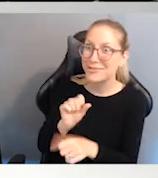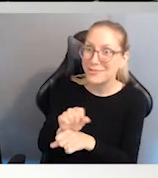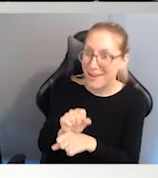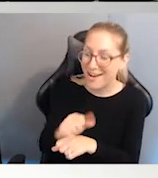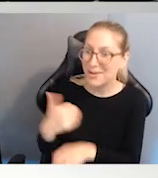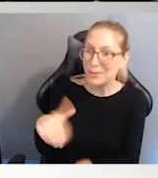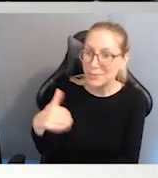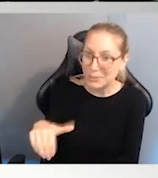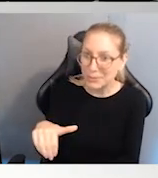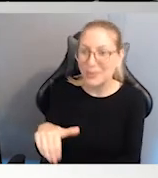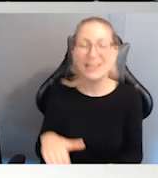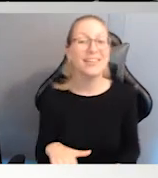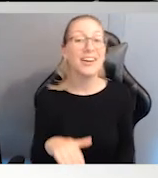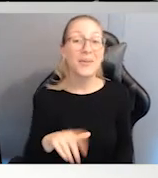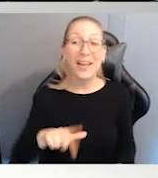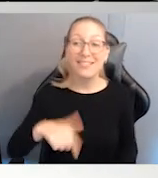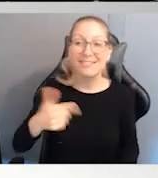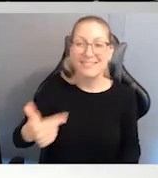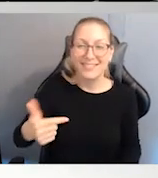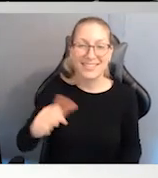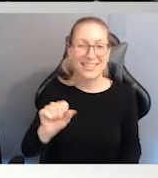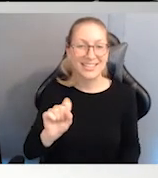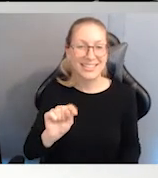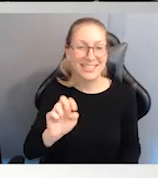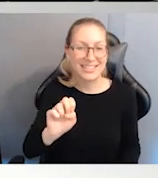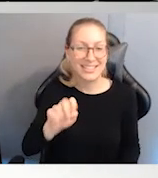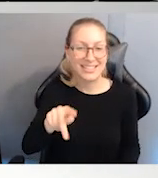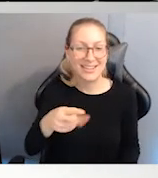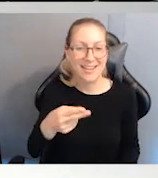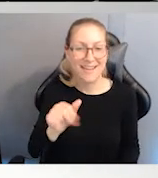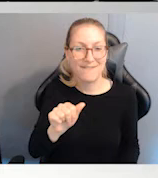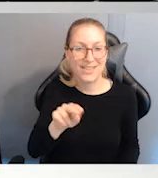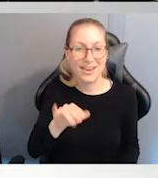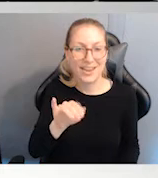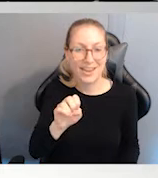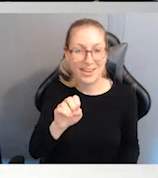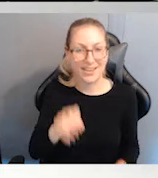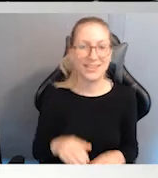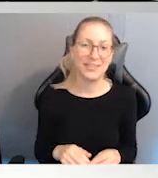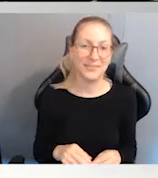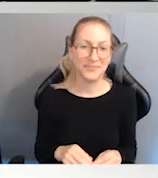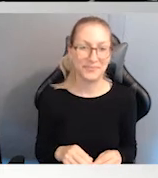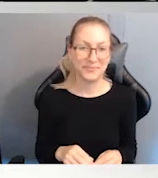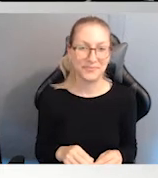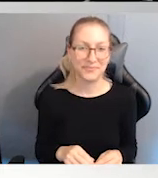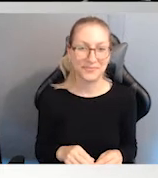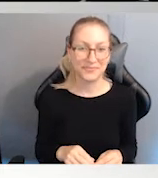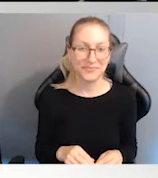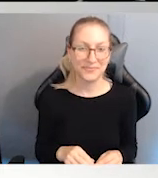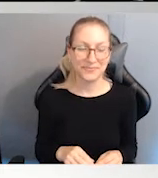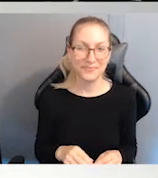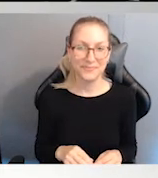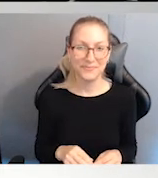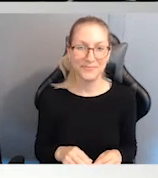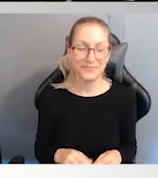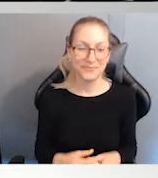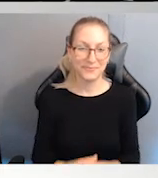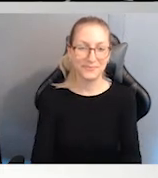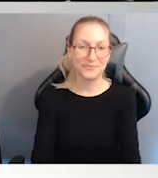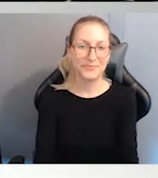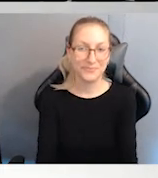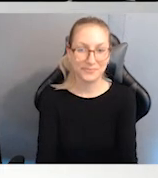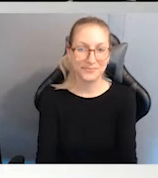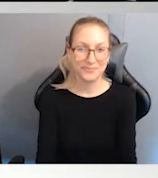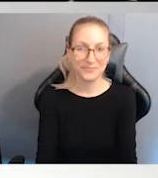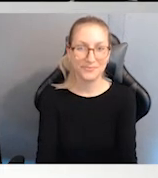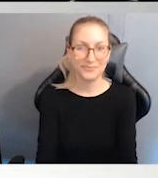Okay, Stephanie has taken the floor. You want your sister to come with you? No. No? Can I keep my mask on? Or Sure, you can. I